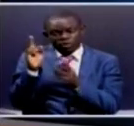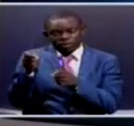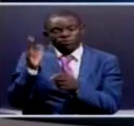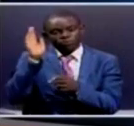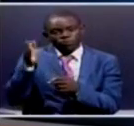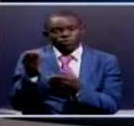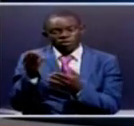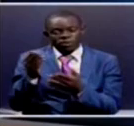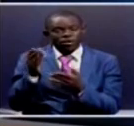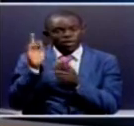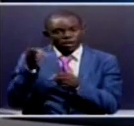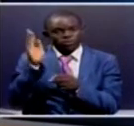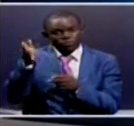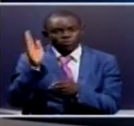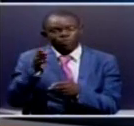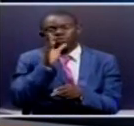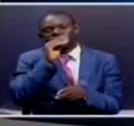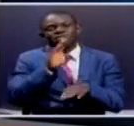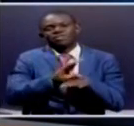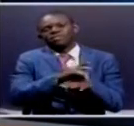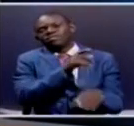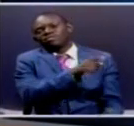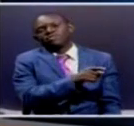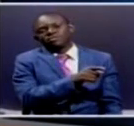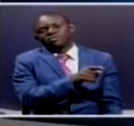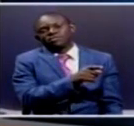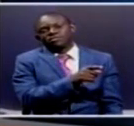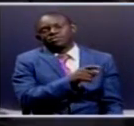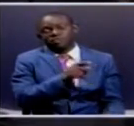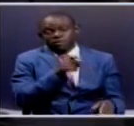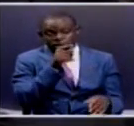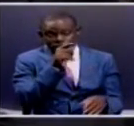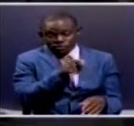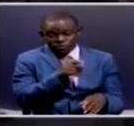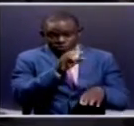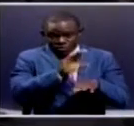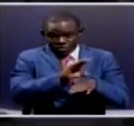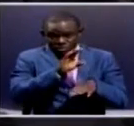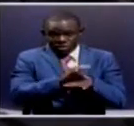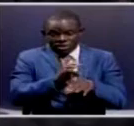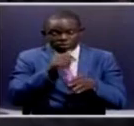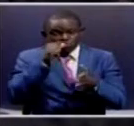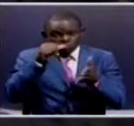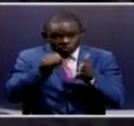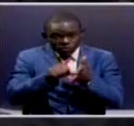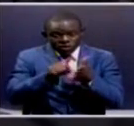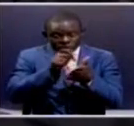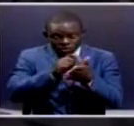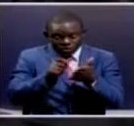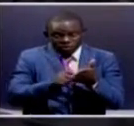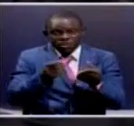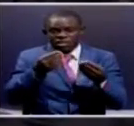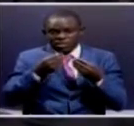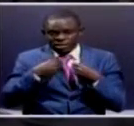in conclusion, they invited us for a meeting on the 25th of February. The position we had taken,